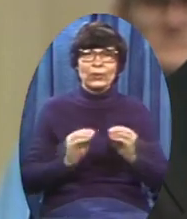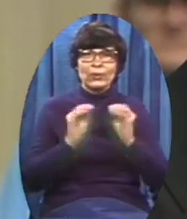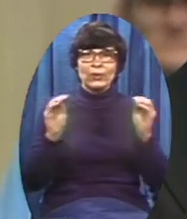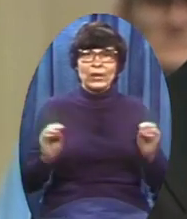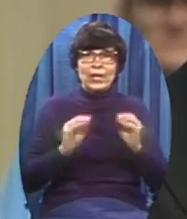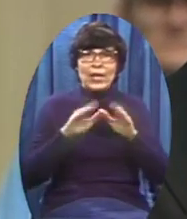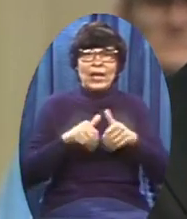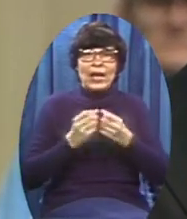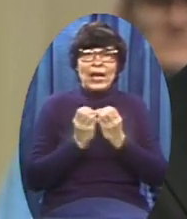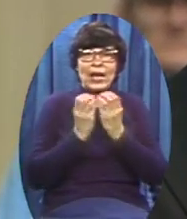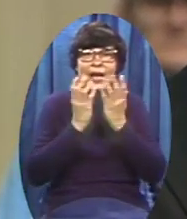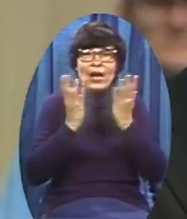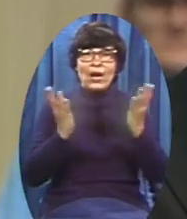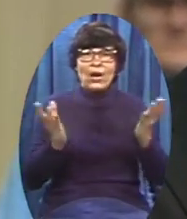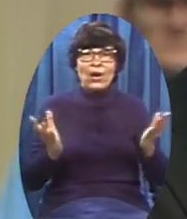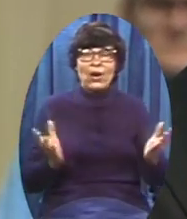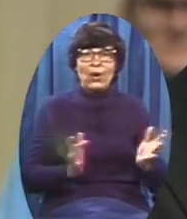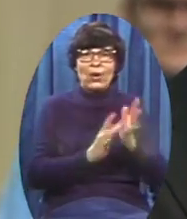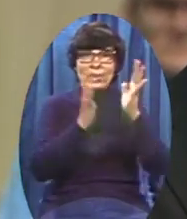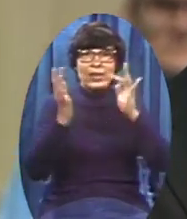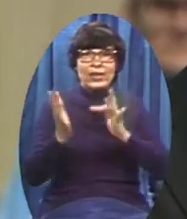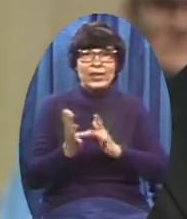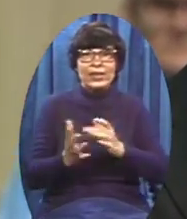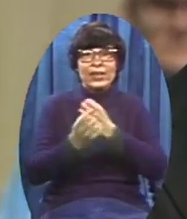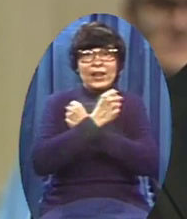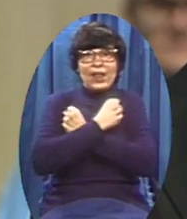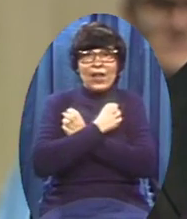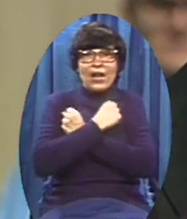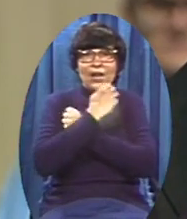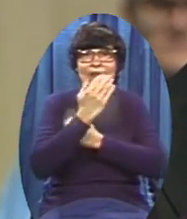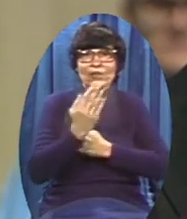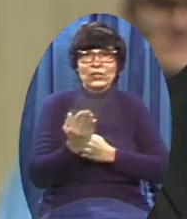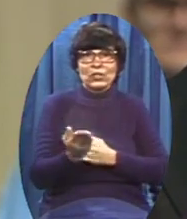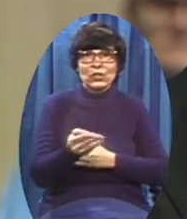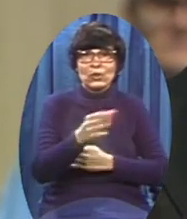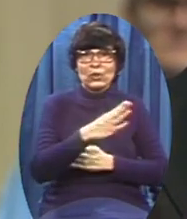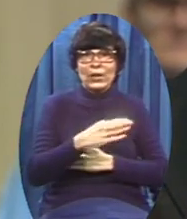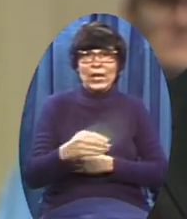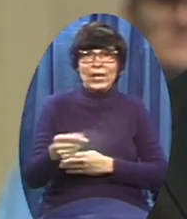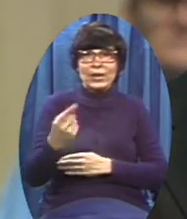Oh, how He loves you and me.